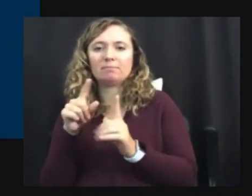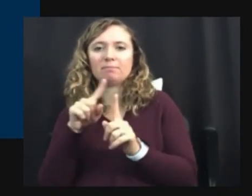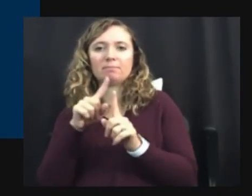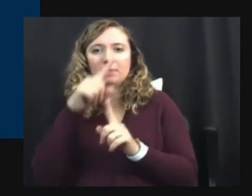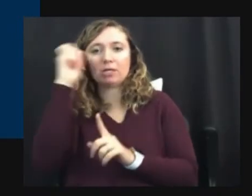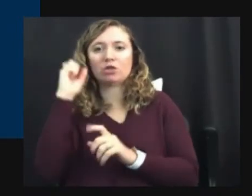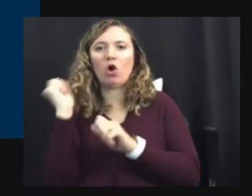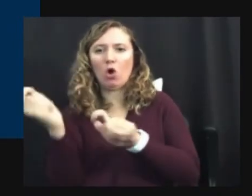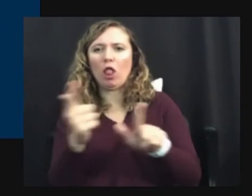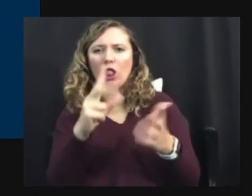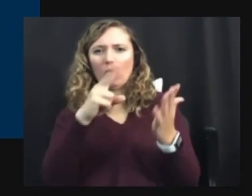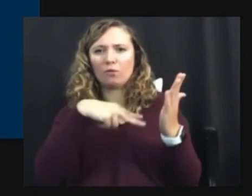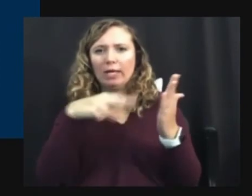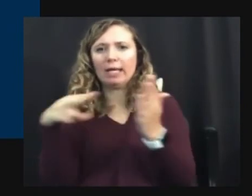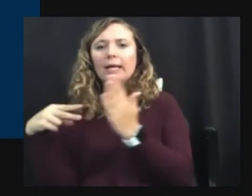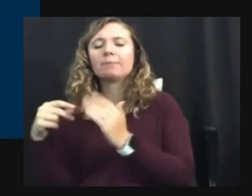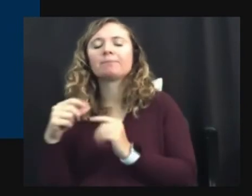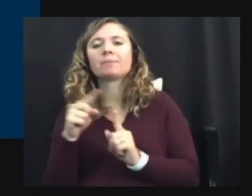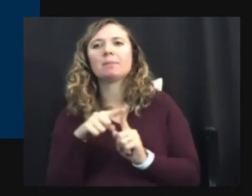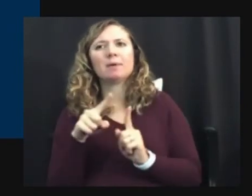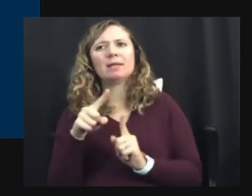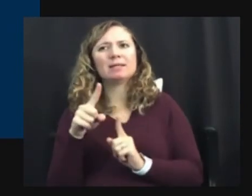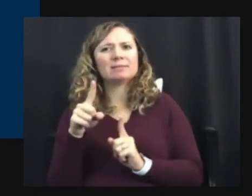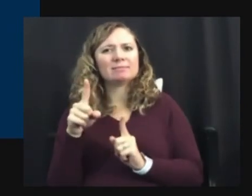2-year-olds to reading boot camp,